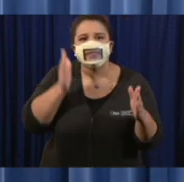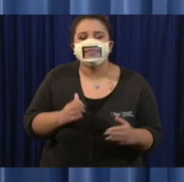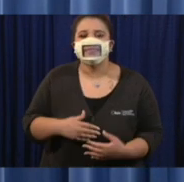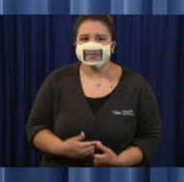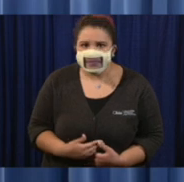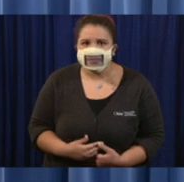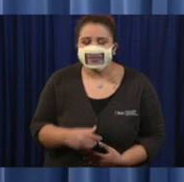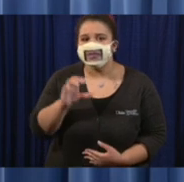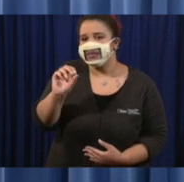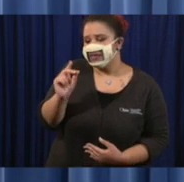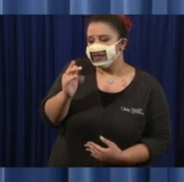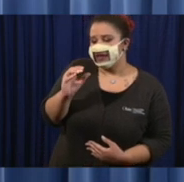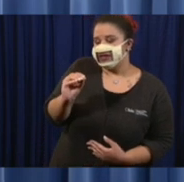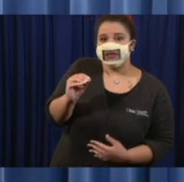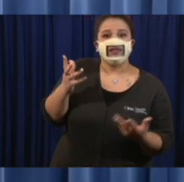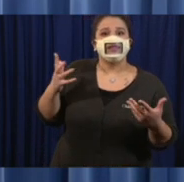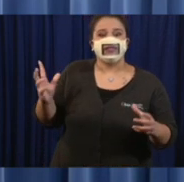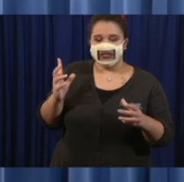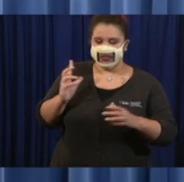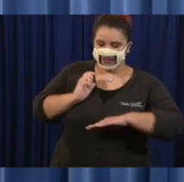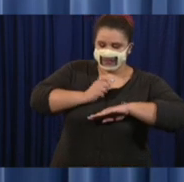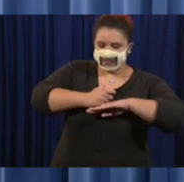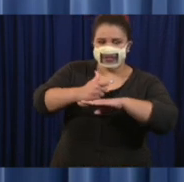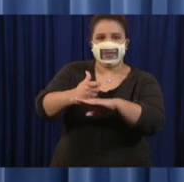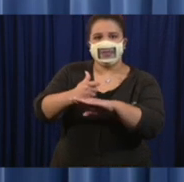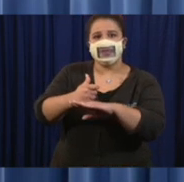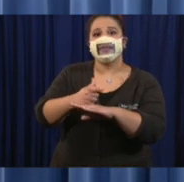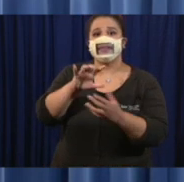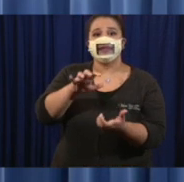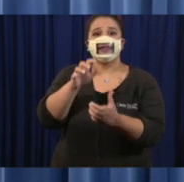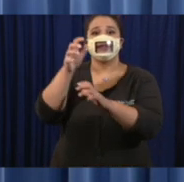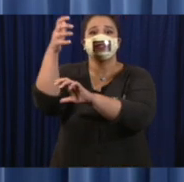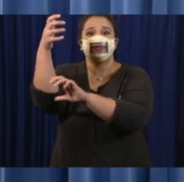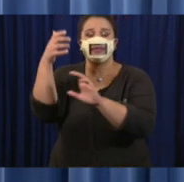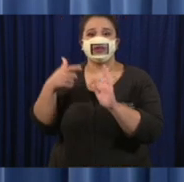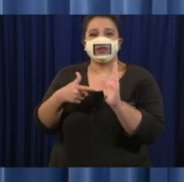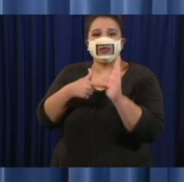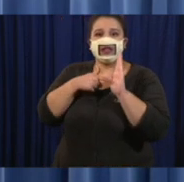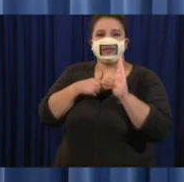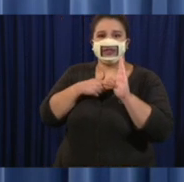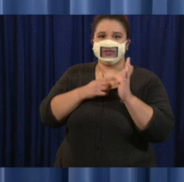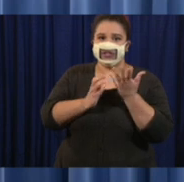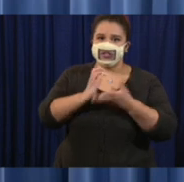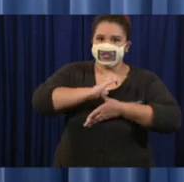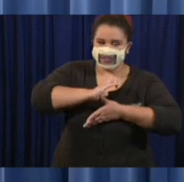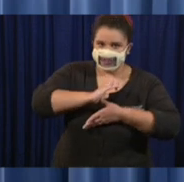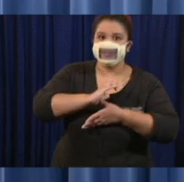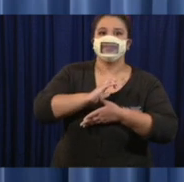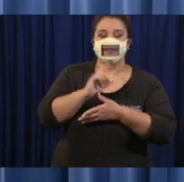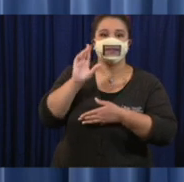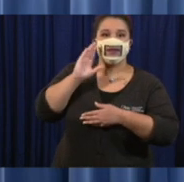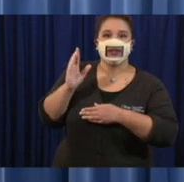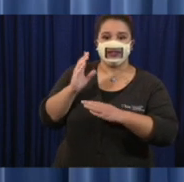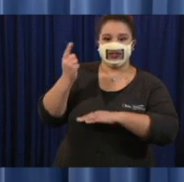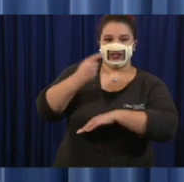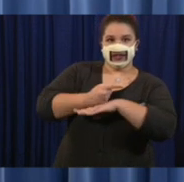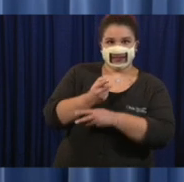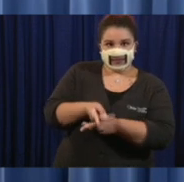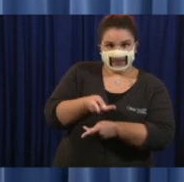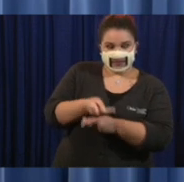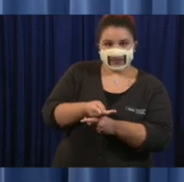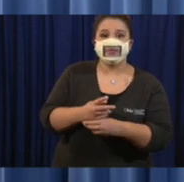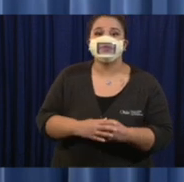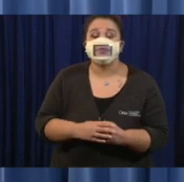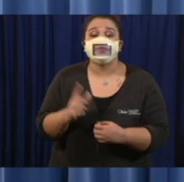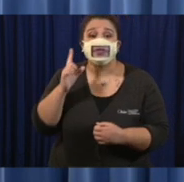operation certifications to childcare facilities since your restrictions began. These facilities care for kids of workers in healthcare,